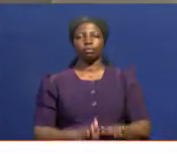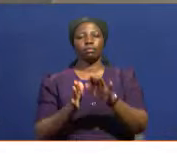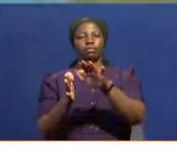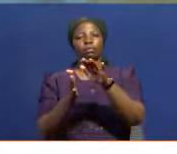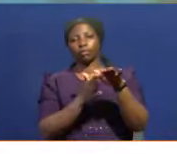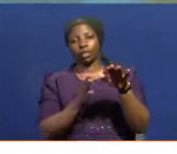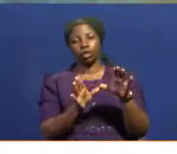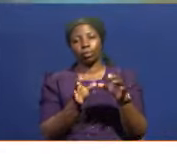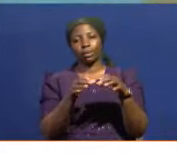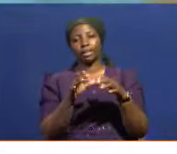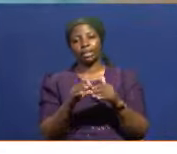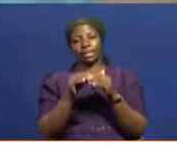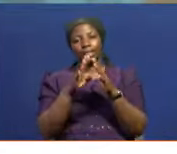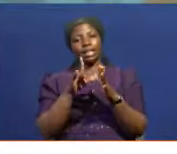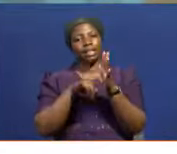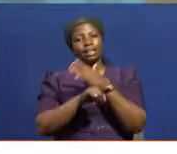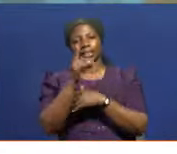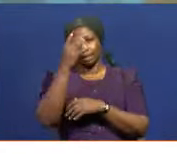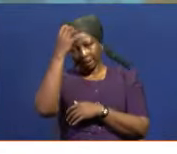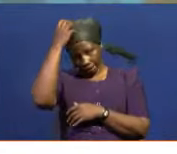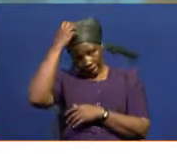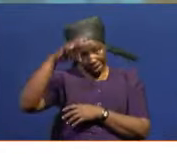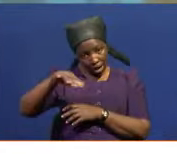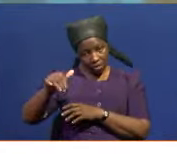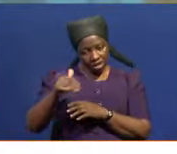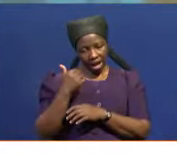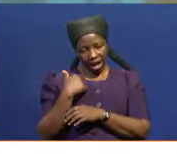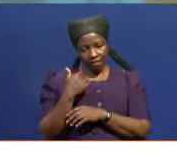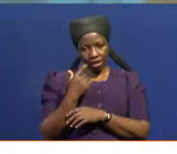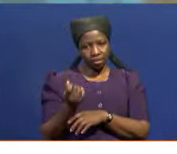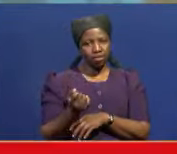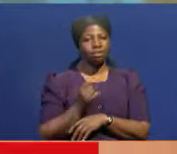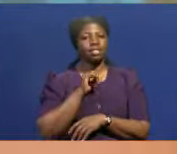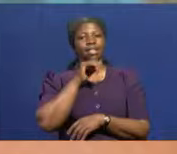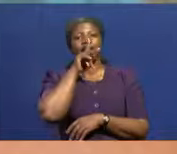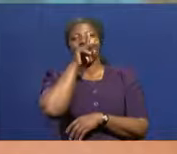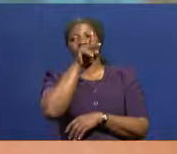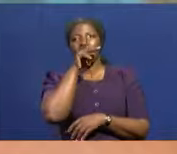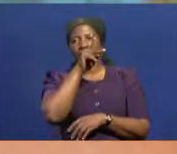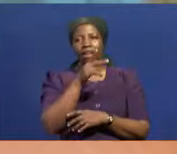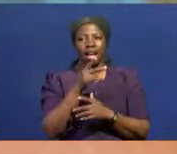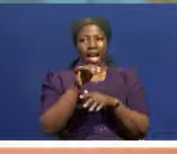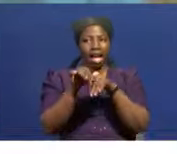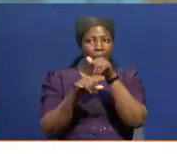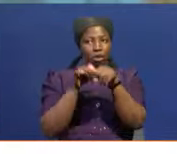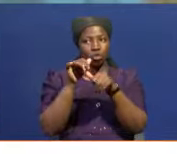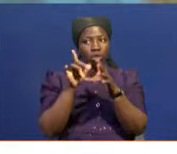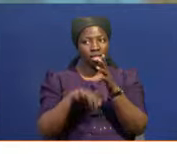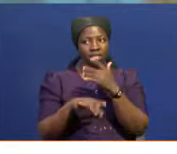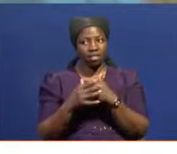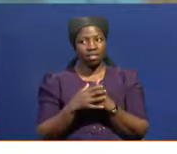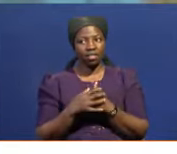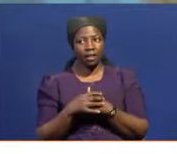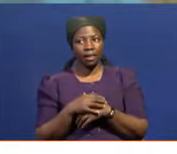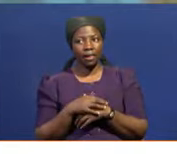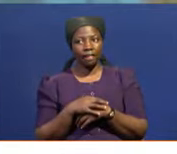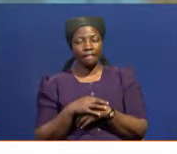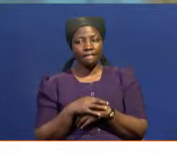Community leaders in Lamu County have raised an alarm in regards to